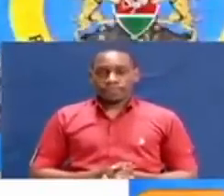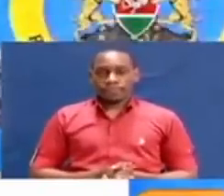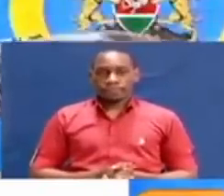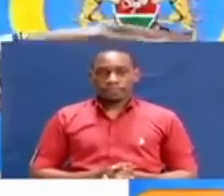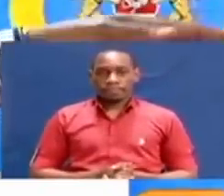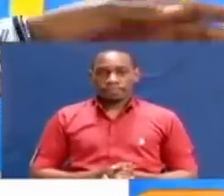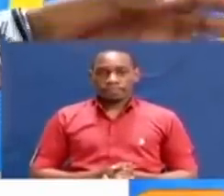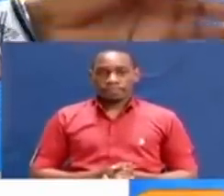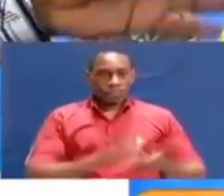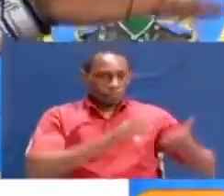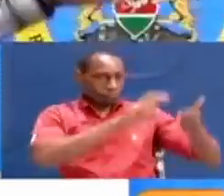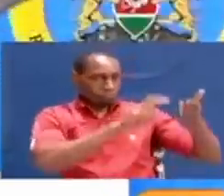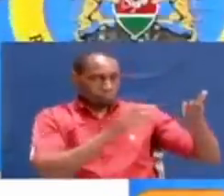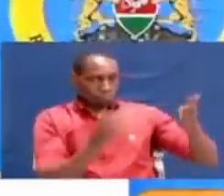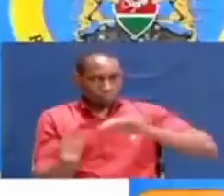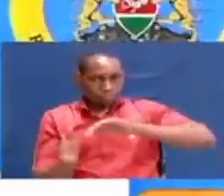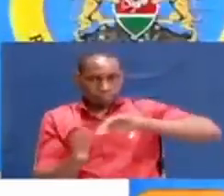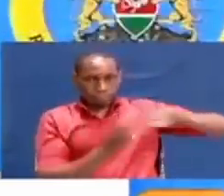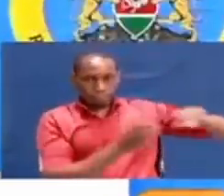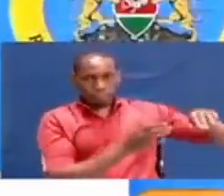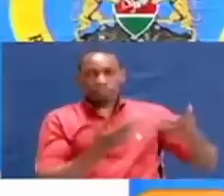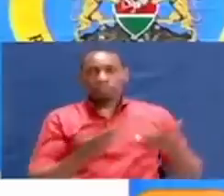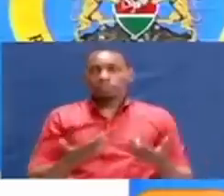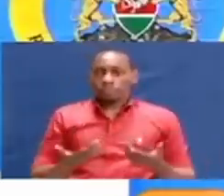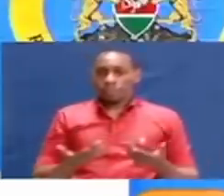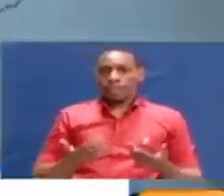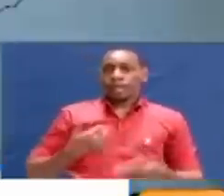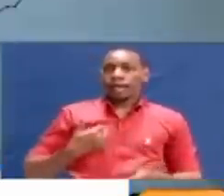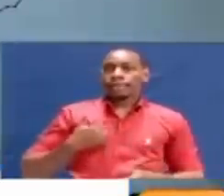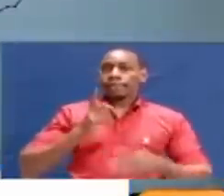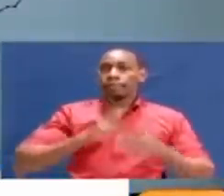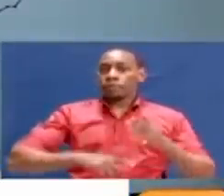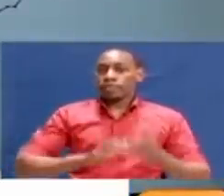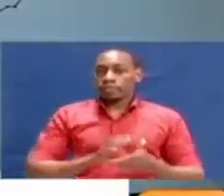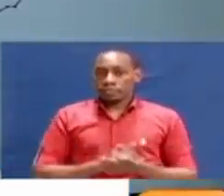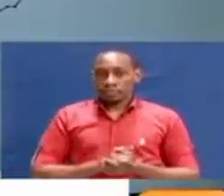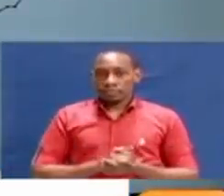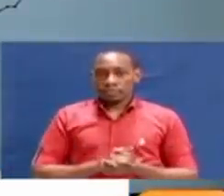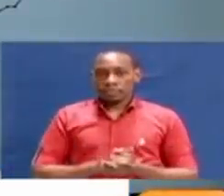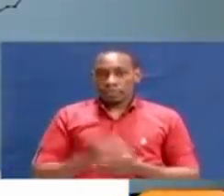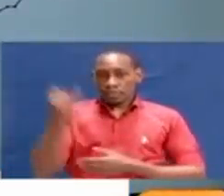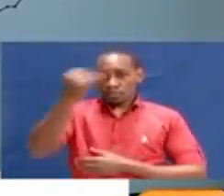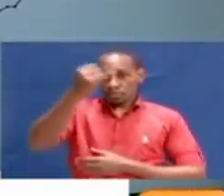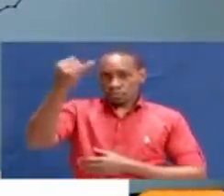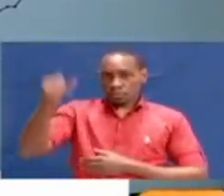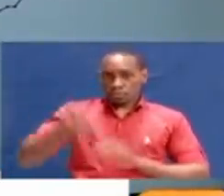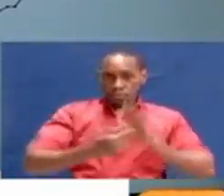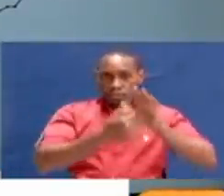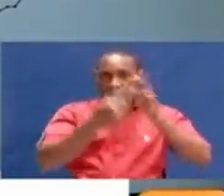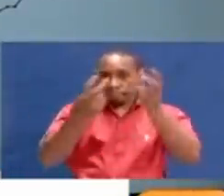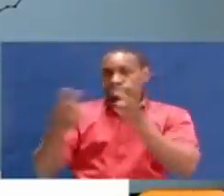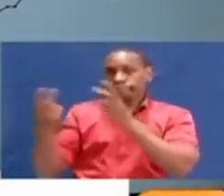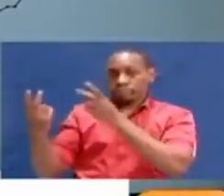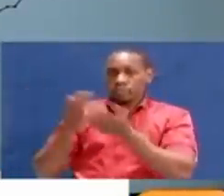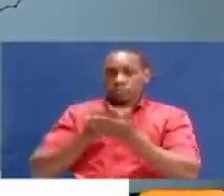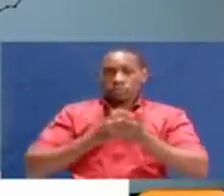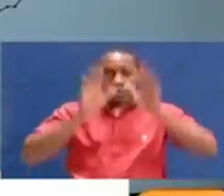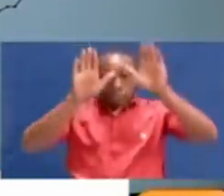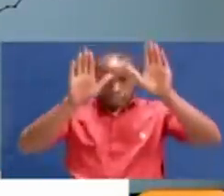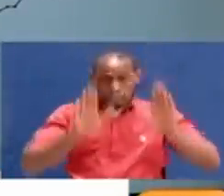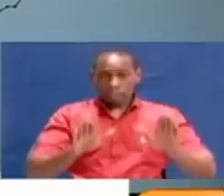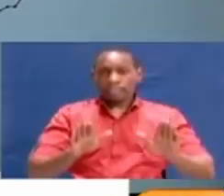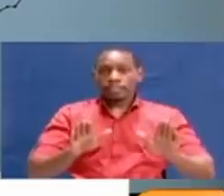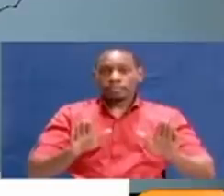next slide. Moving on, we have got the graph here illustrates, and this is an important